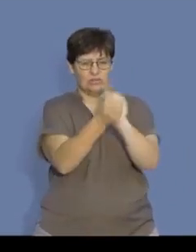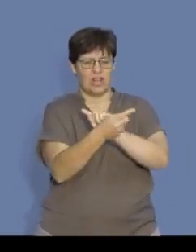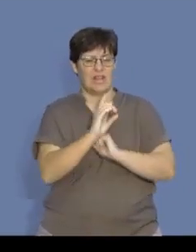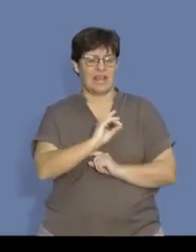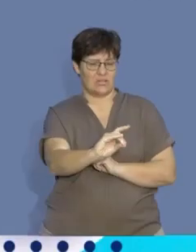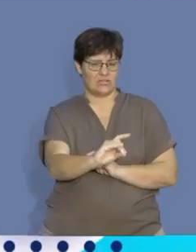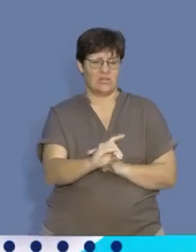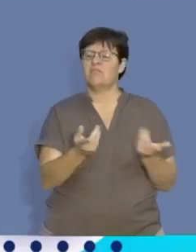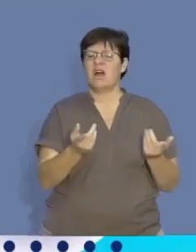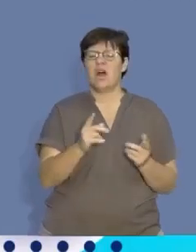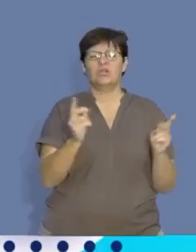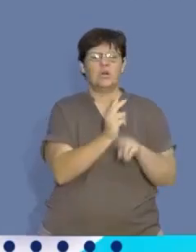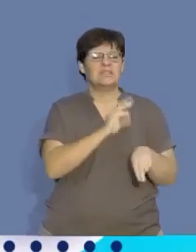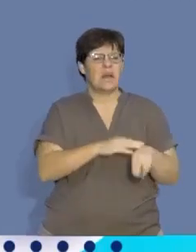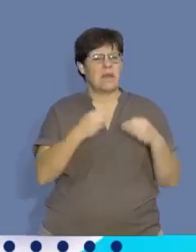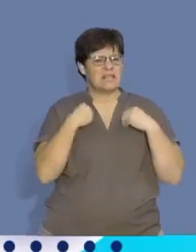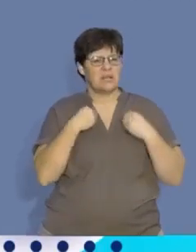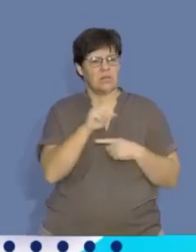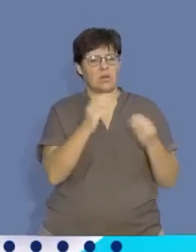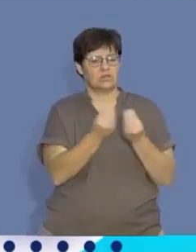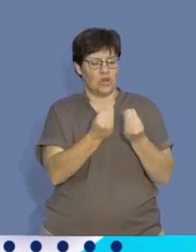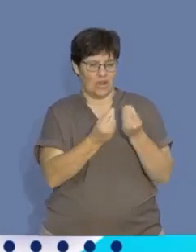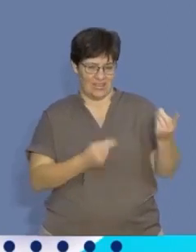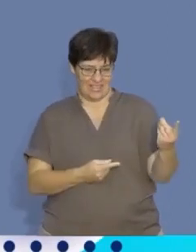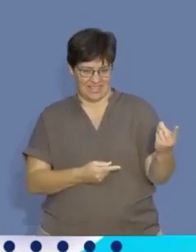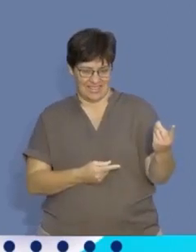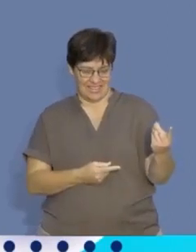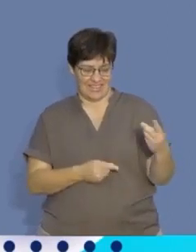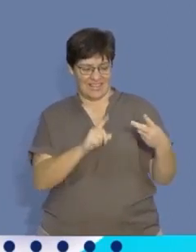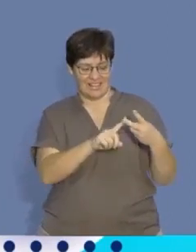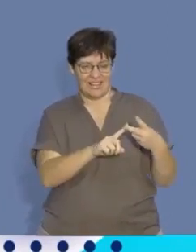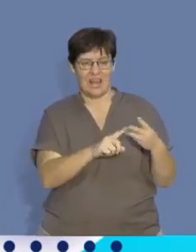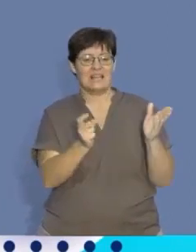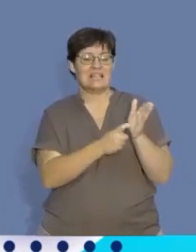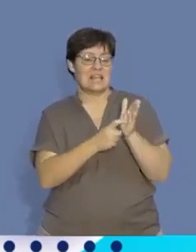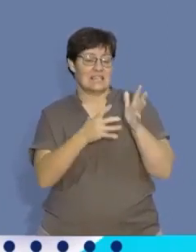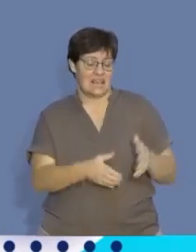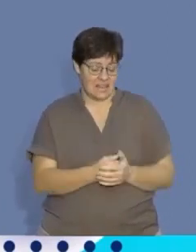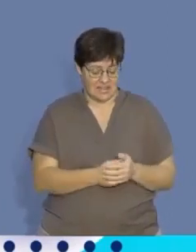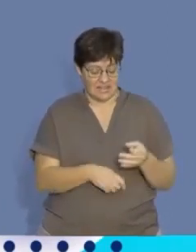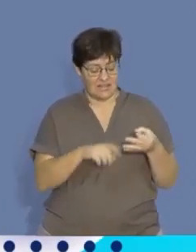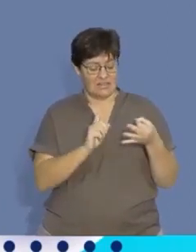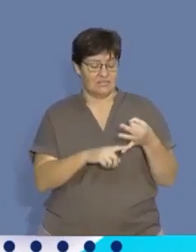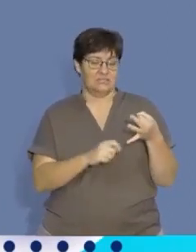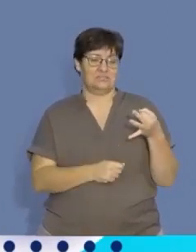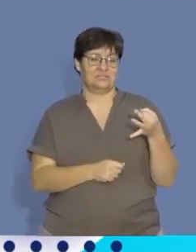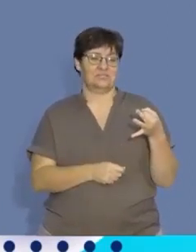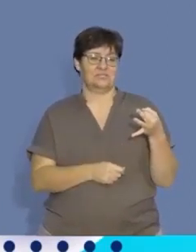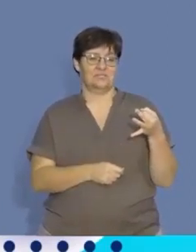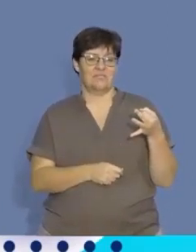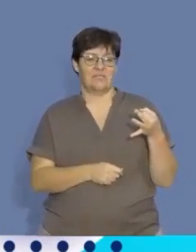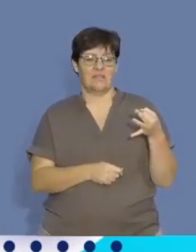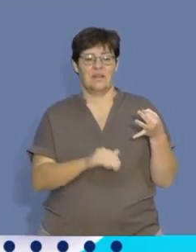short-term assets, we're obviously referring to your stock. We're referring to debtors. We are referring to